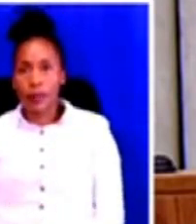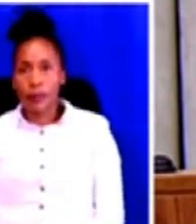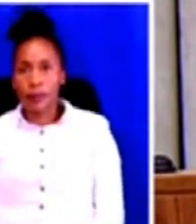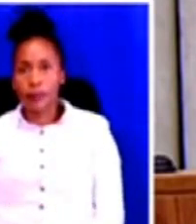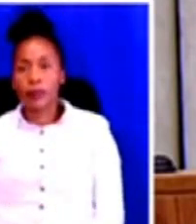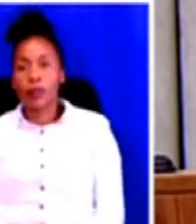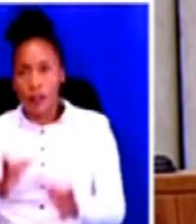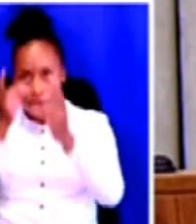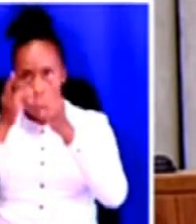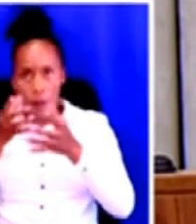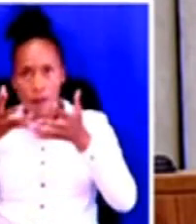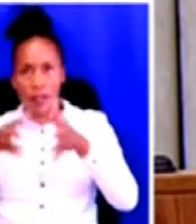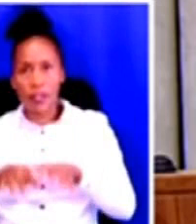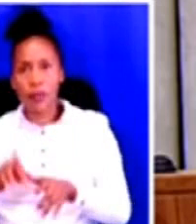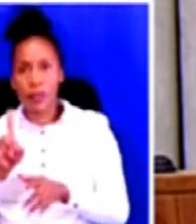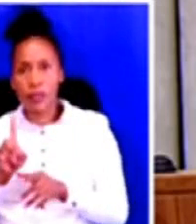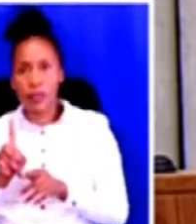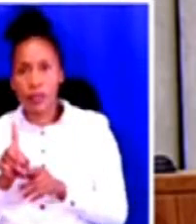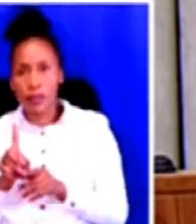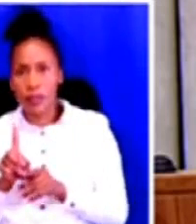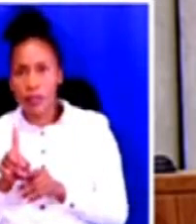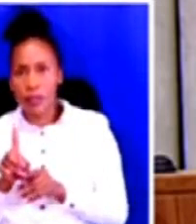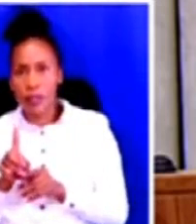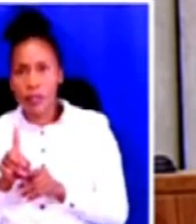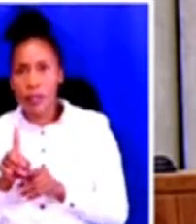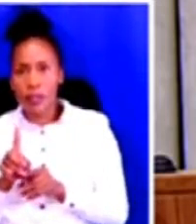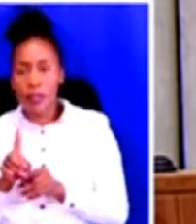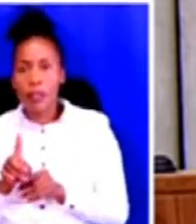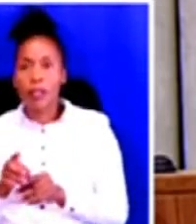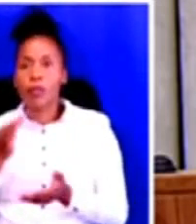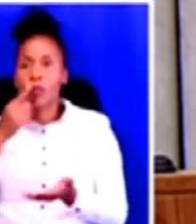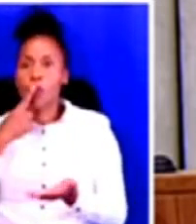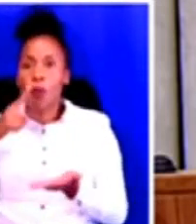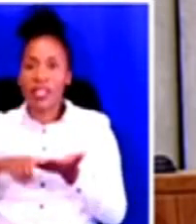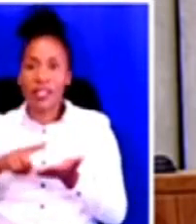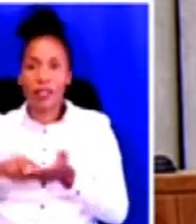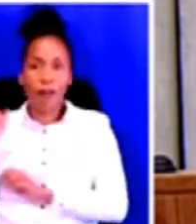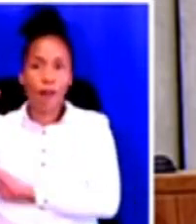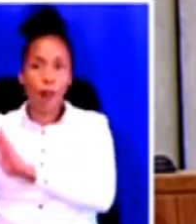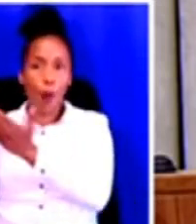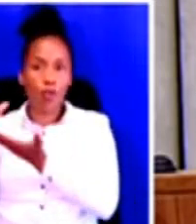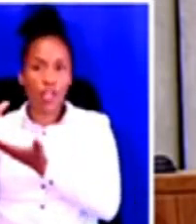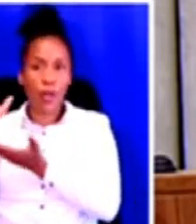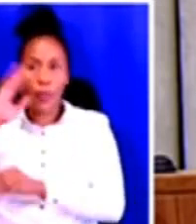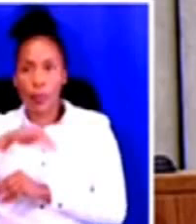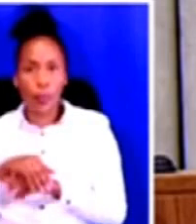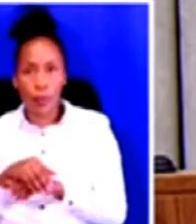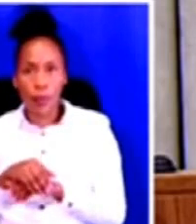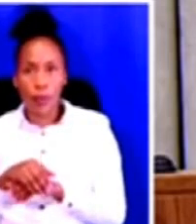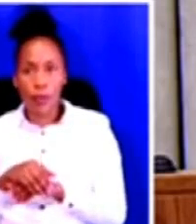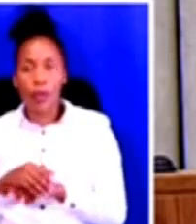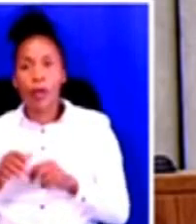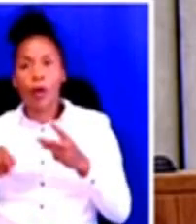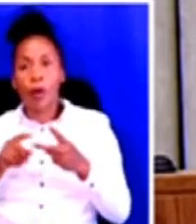informed that there will be no notices of motion or motions without notice in terms of Council